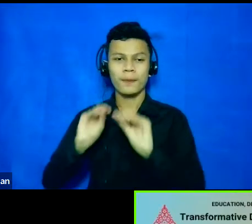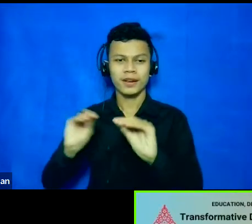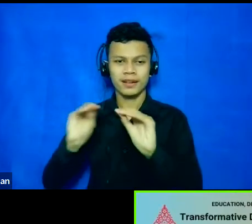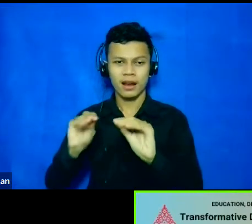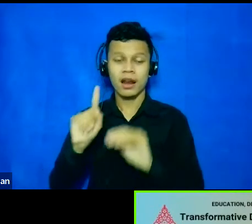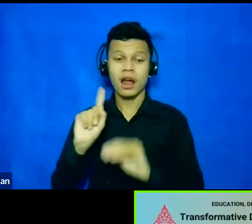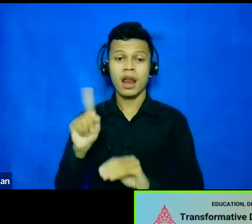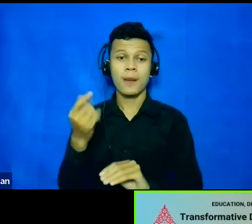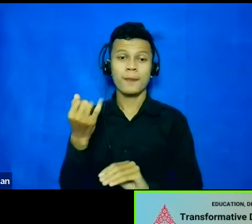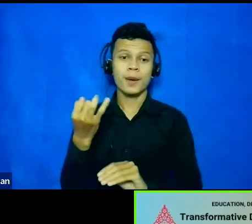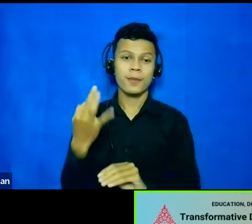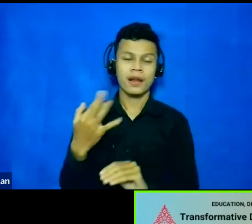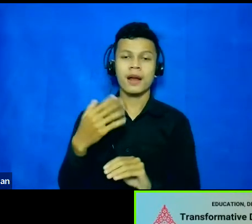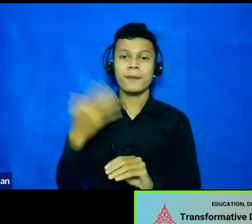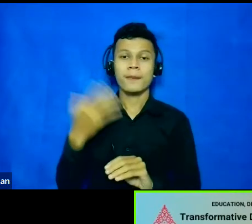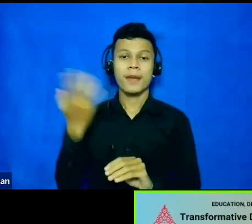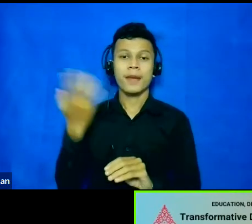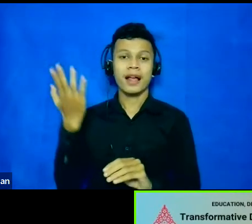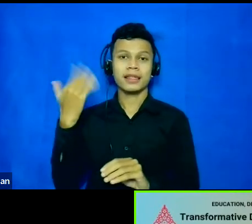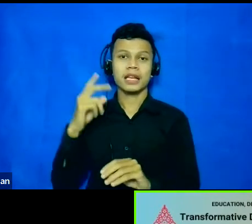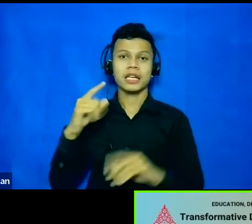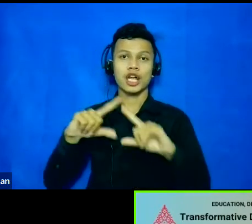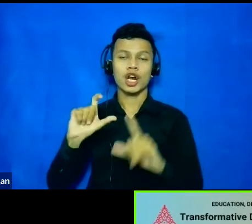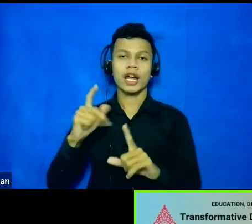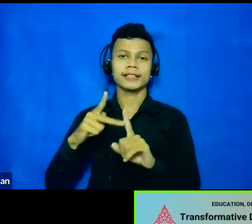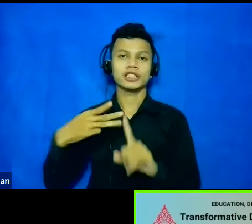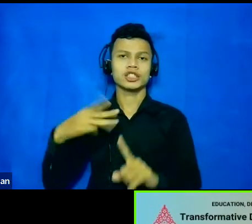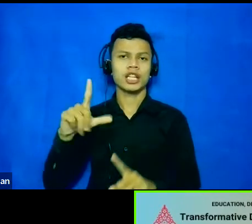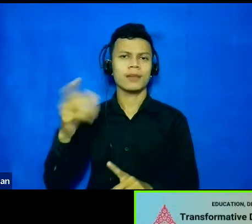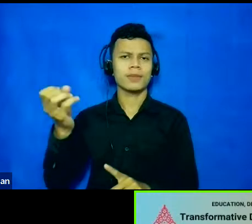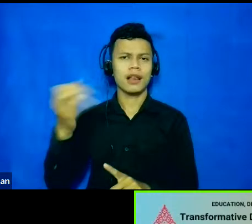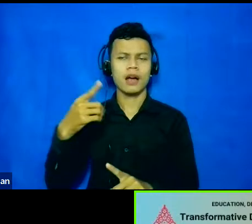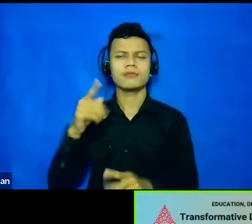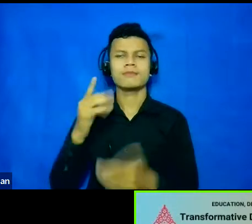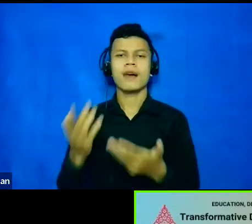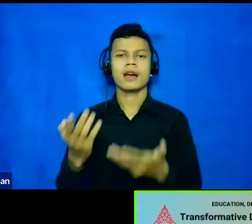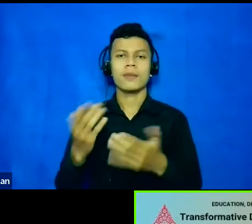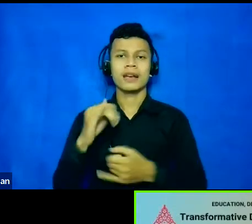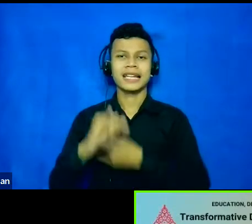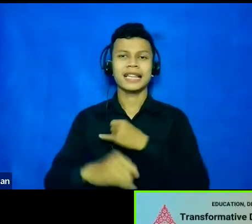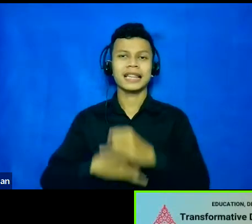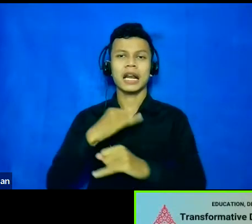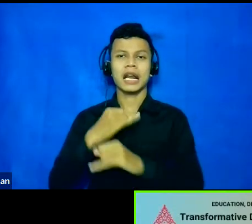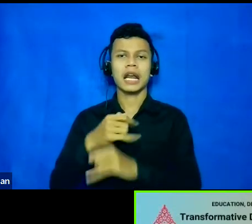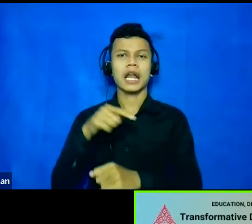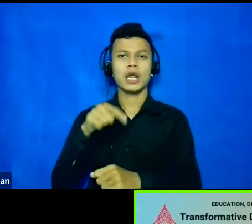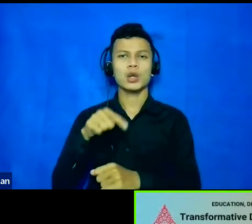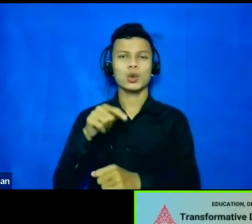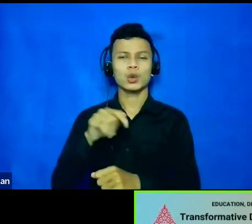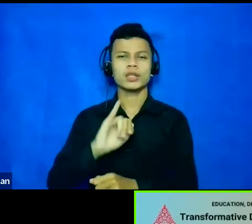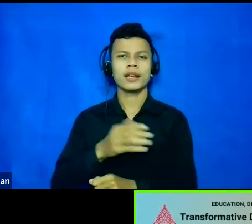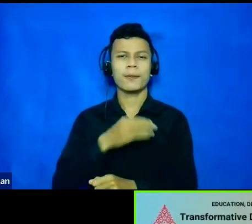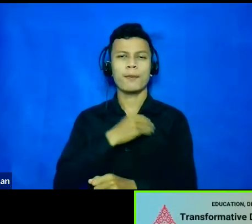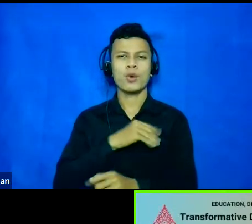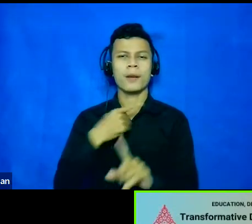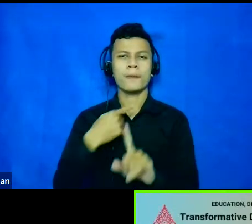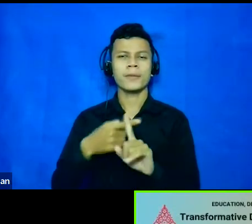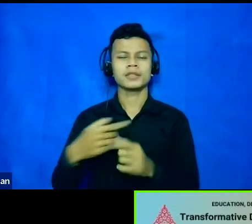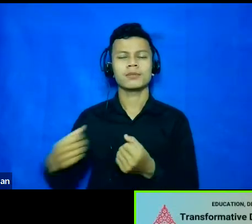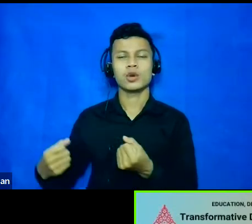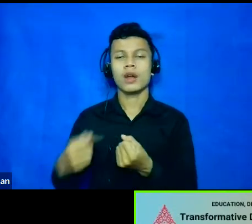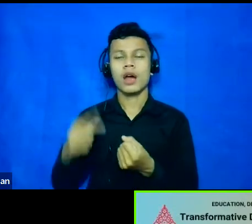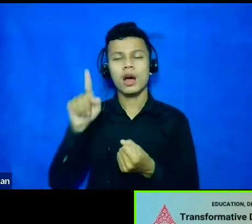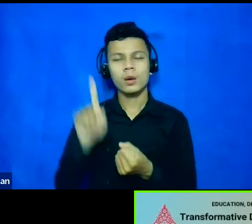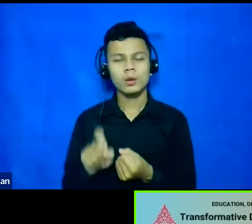about how the internet represents the cultural and linguistic diversity of the world, and privacy and